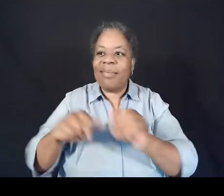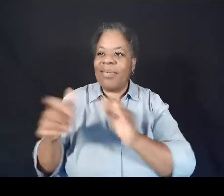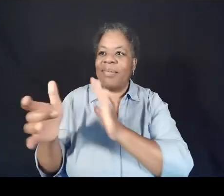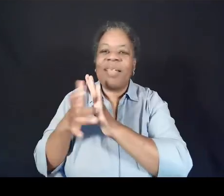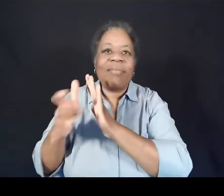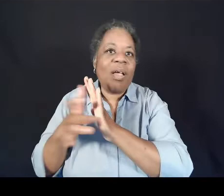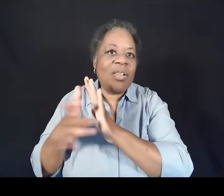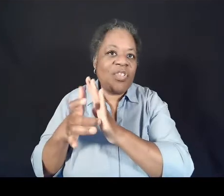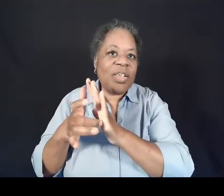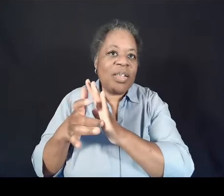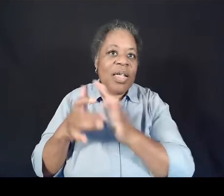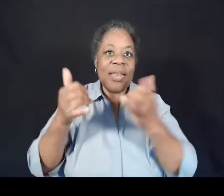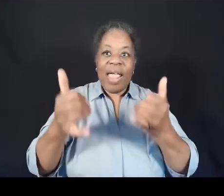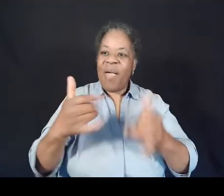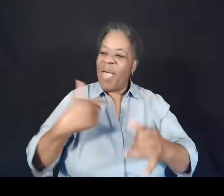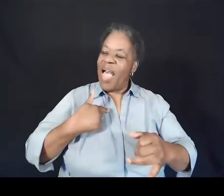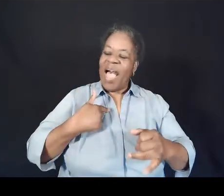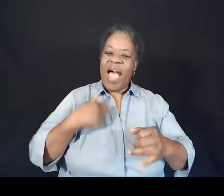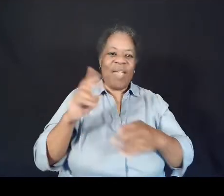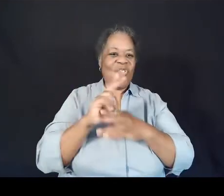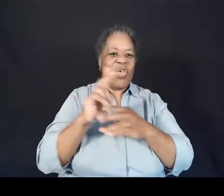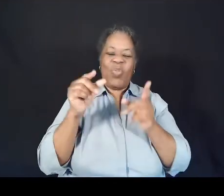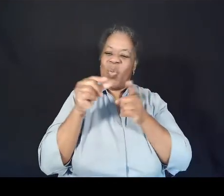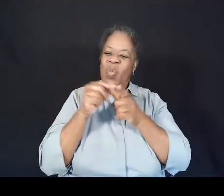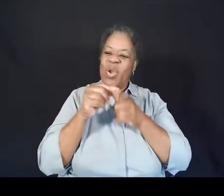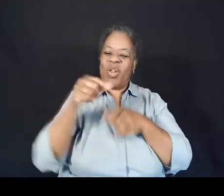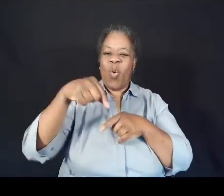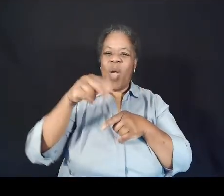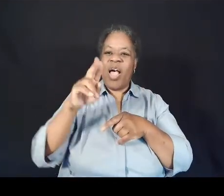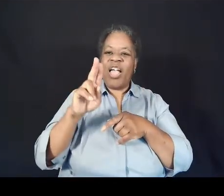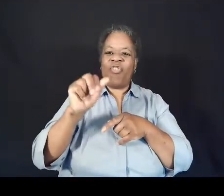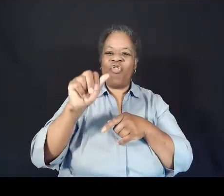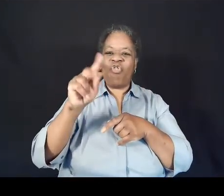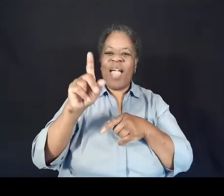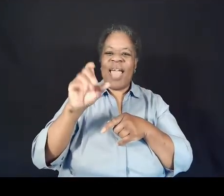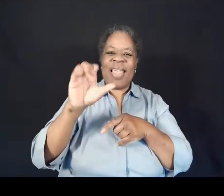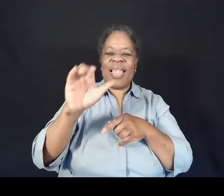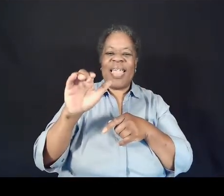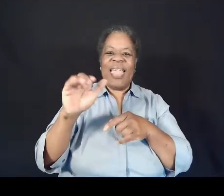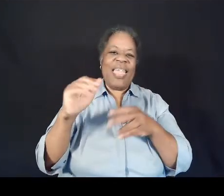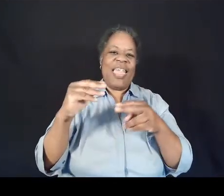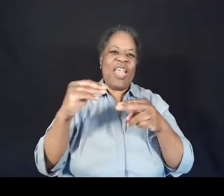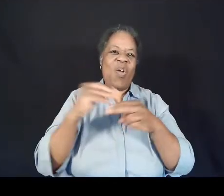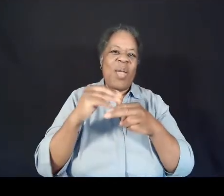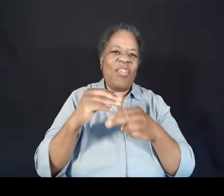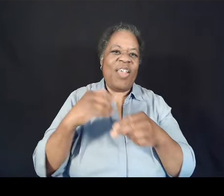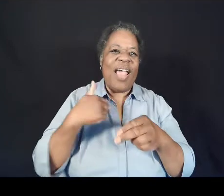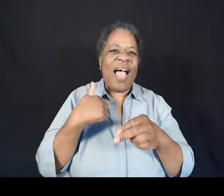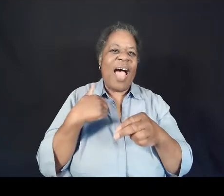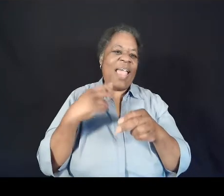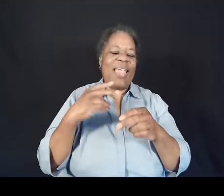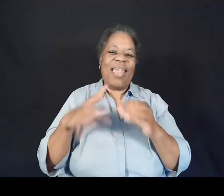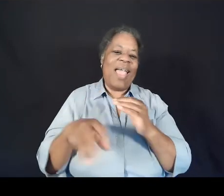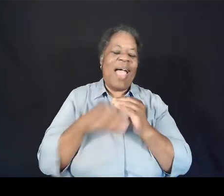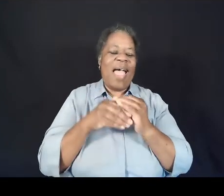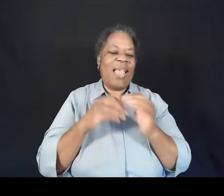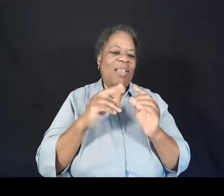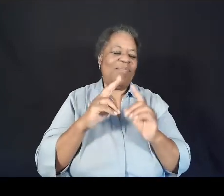And now that I've used quadratic equations in a sermon, I can add applied mathematics to my resume.